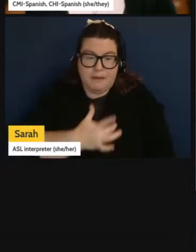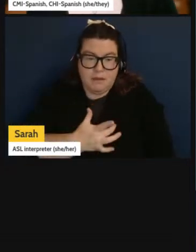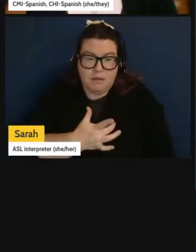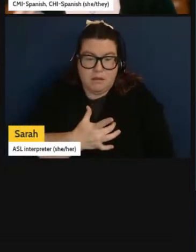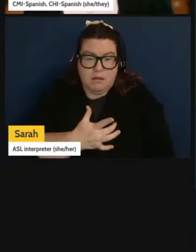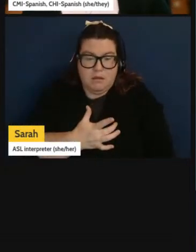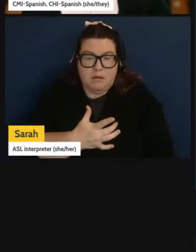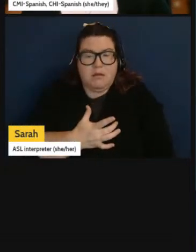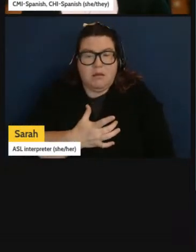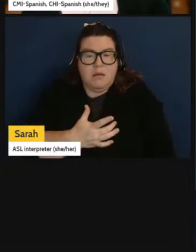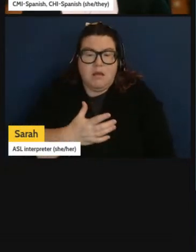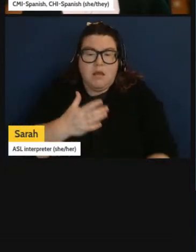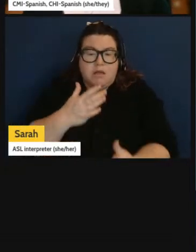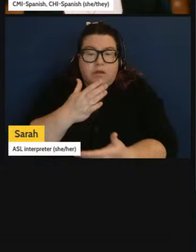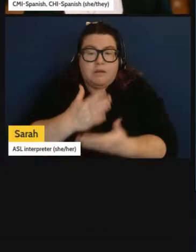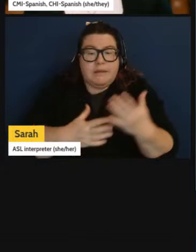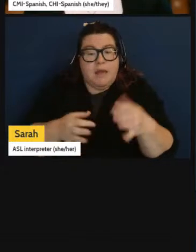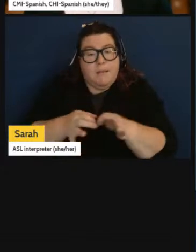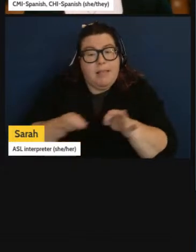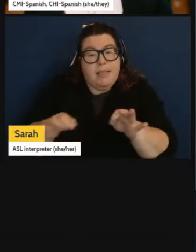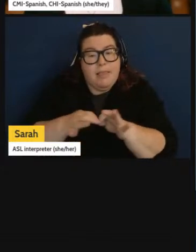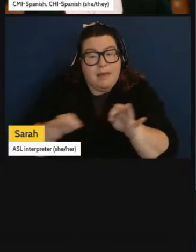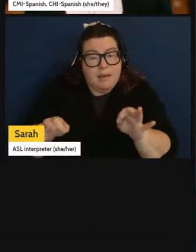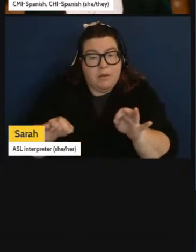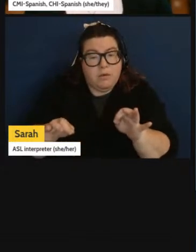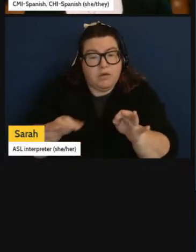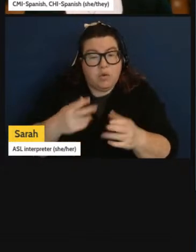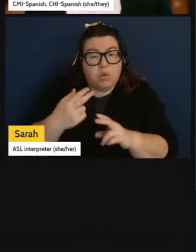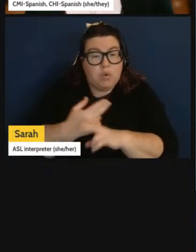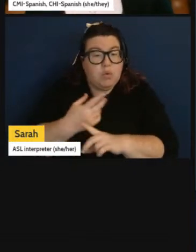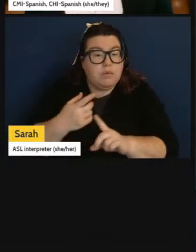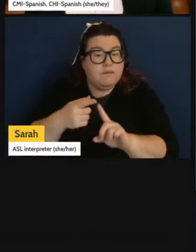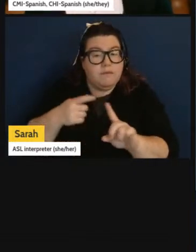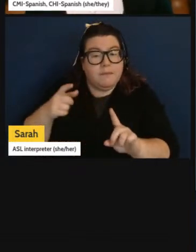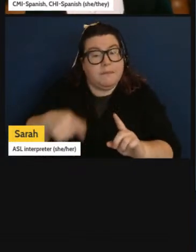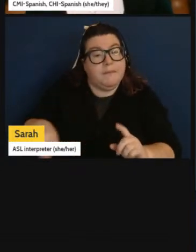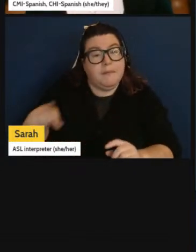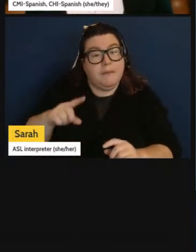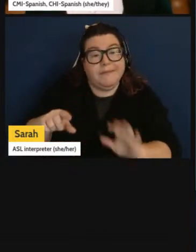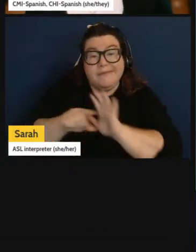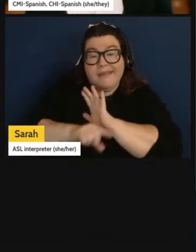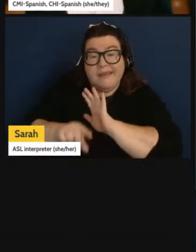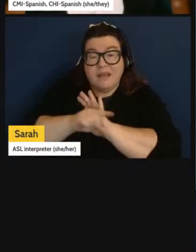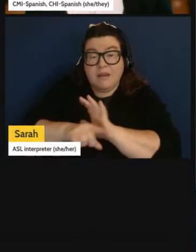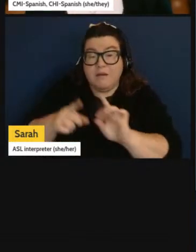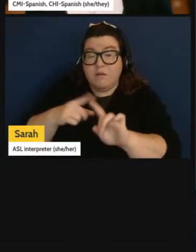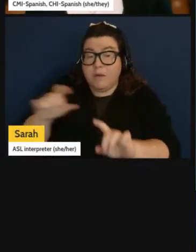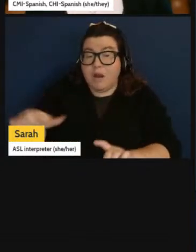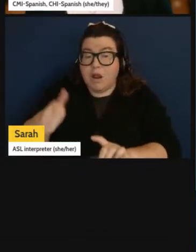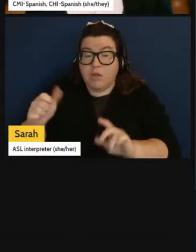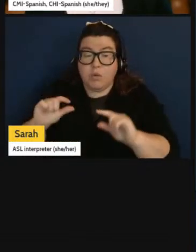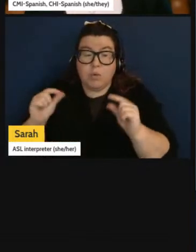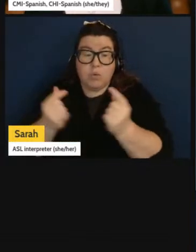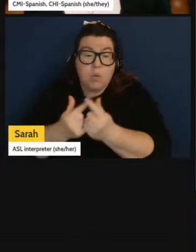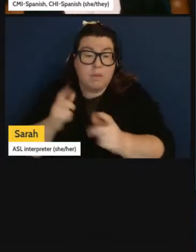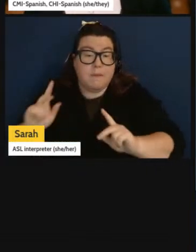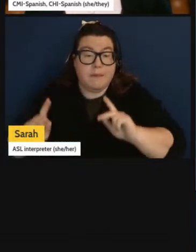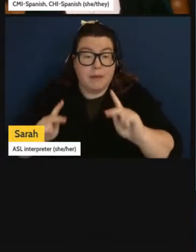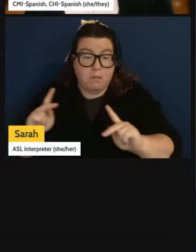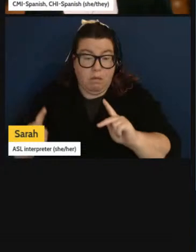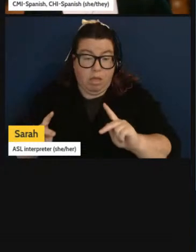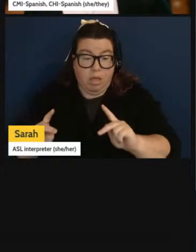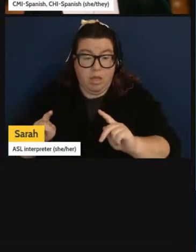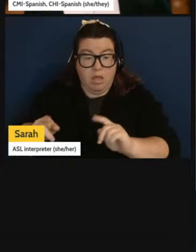So there is some language that is used by people that is negative towards another group of people and